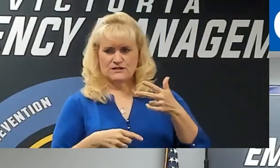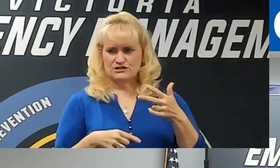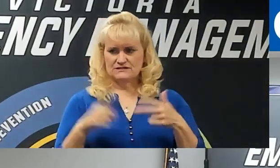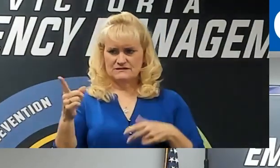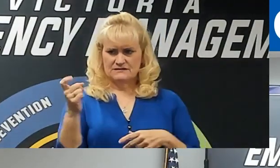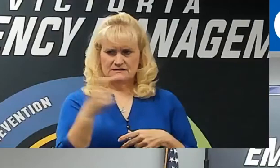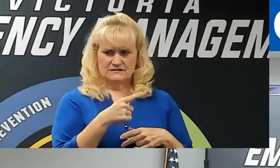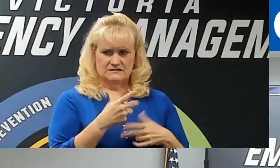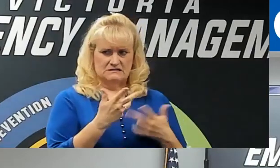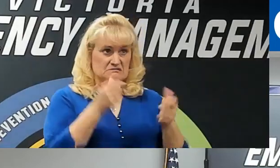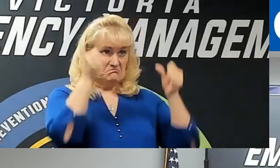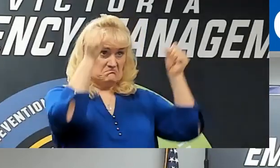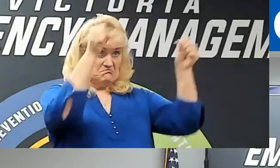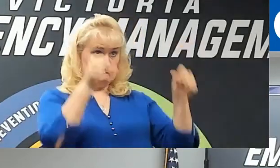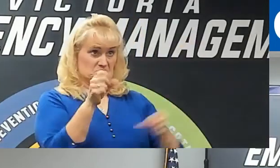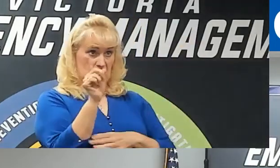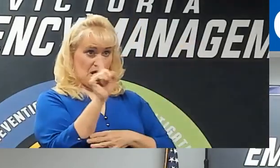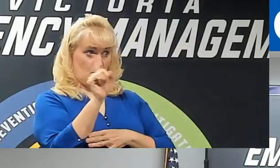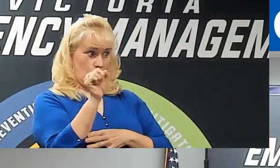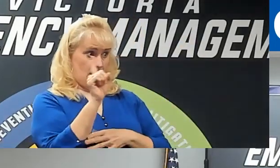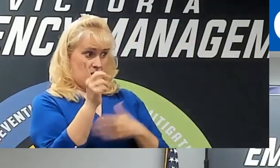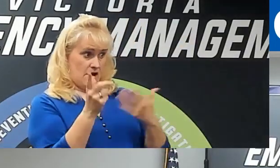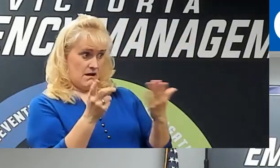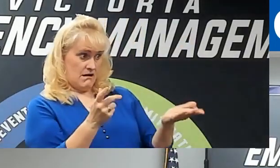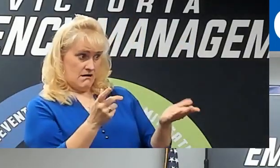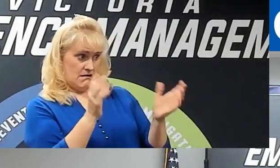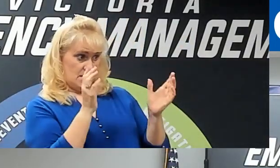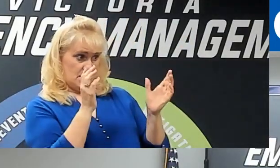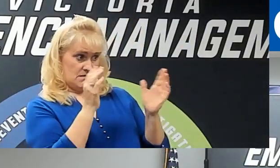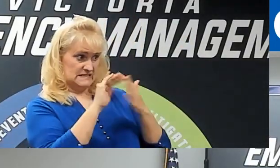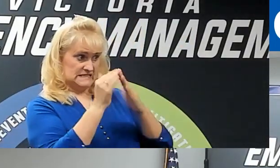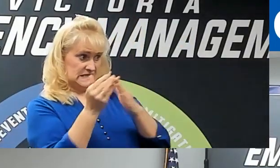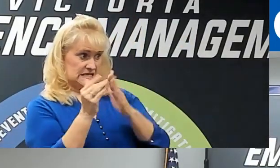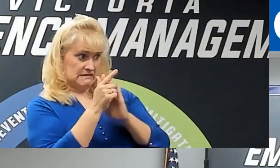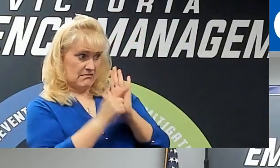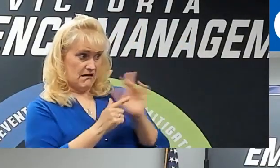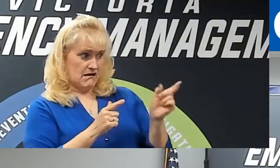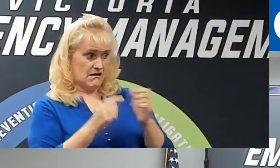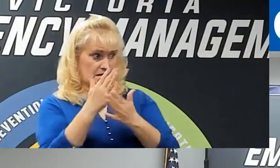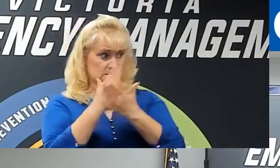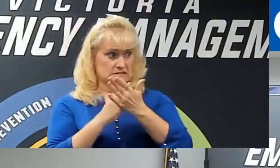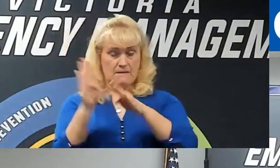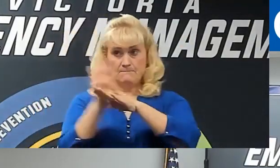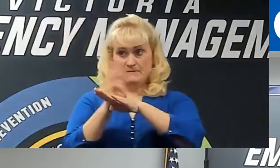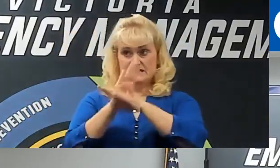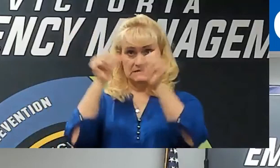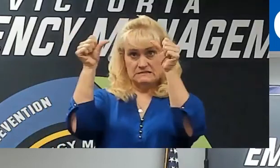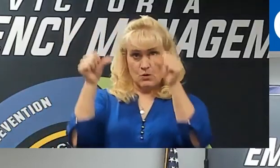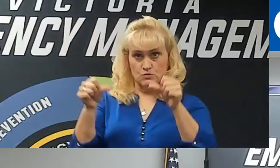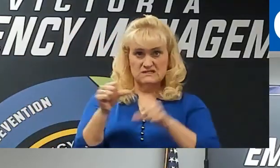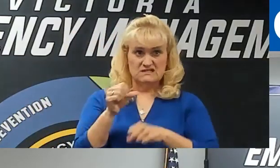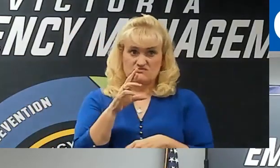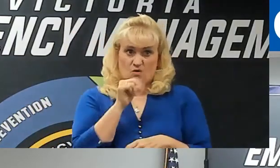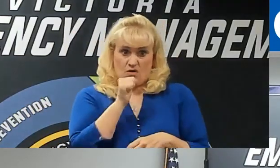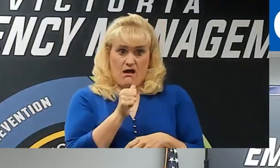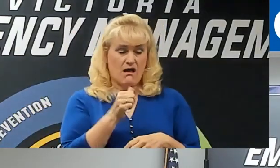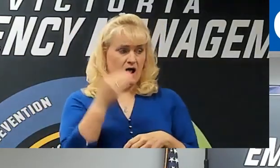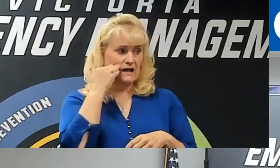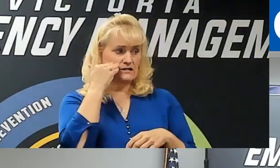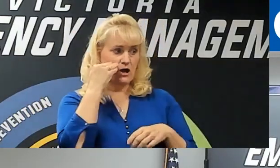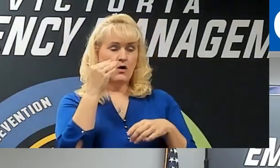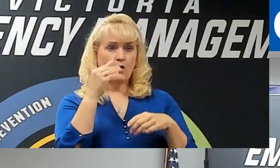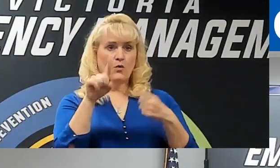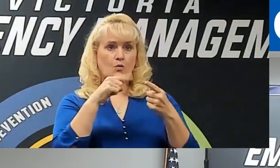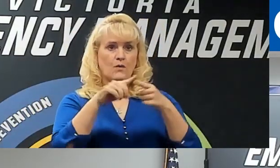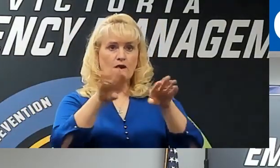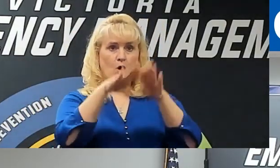be displayed? That'd be a city code question. Some businesses posted or not. I know when the opening first